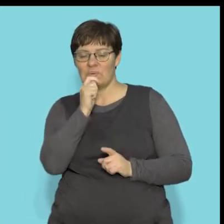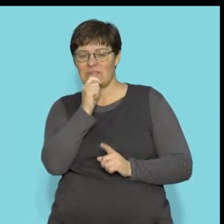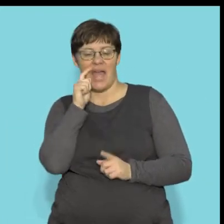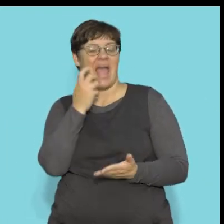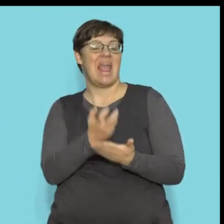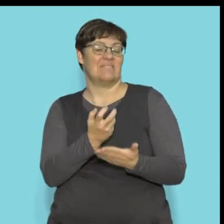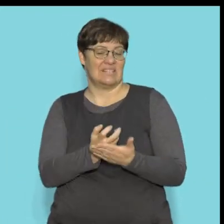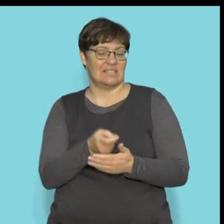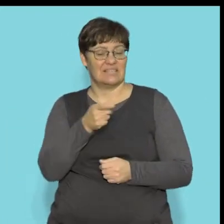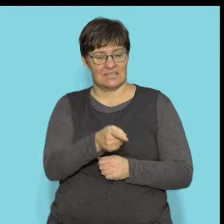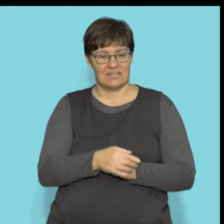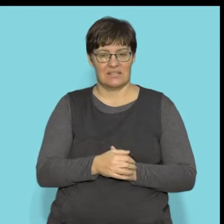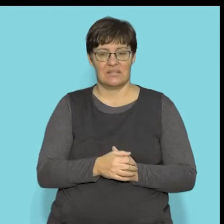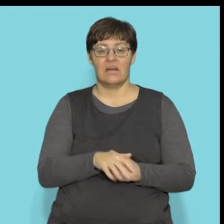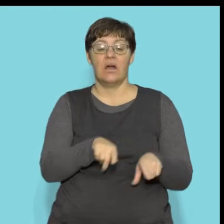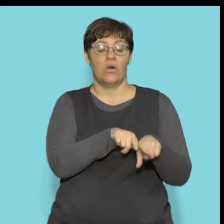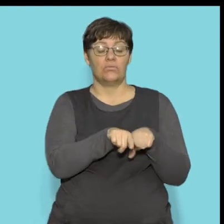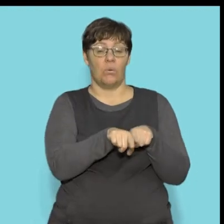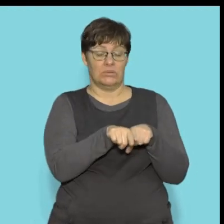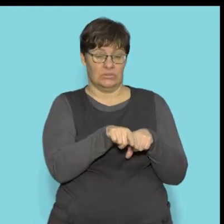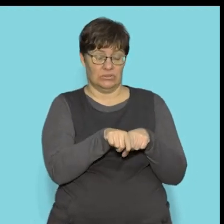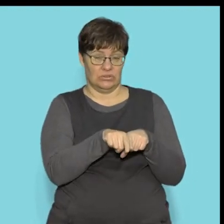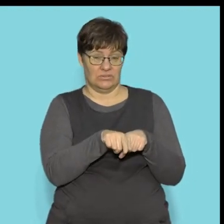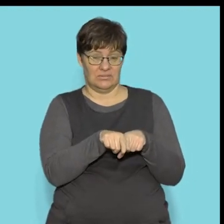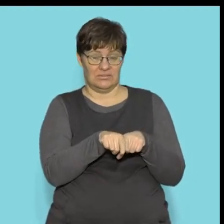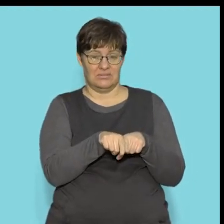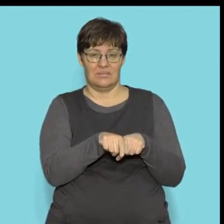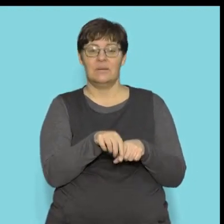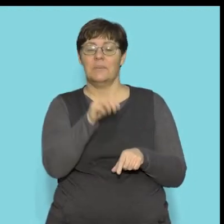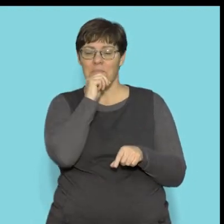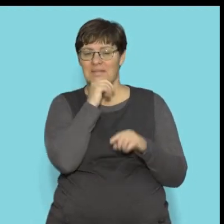for the statement competition is a